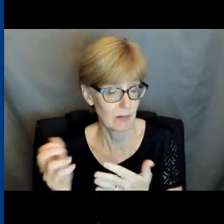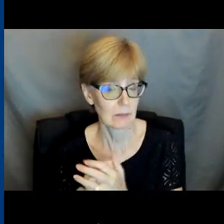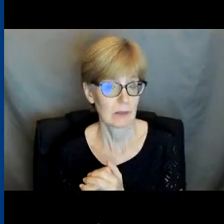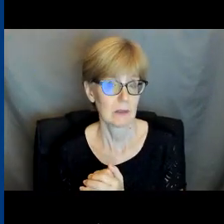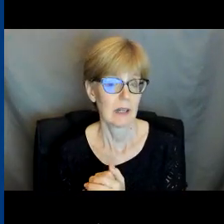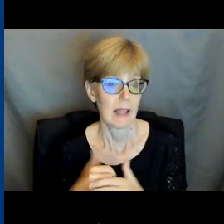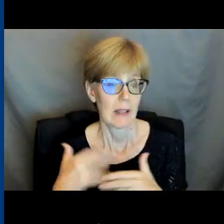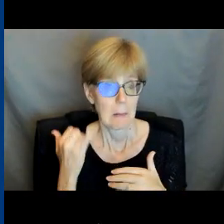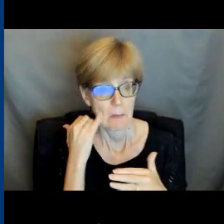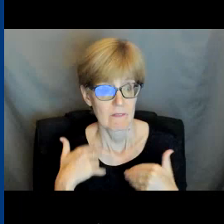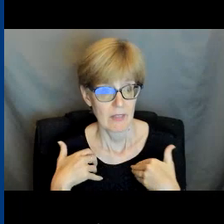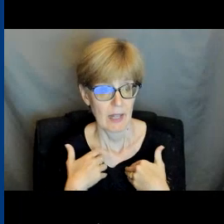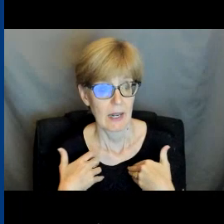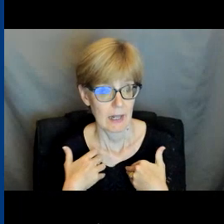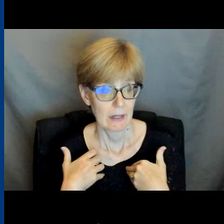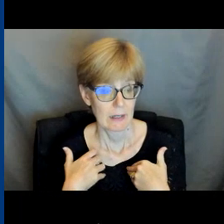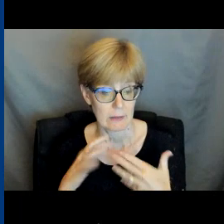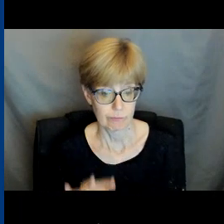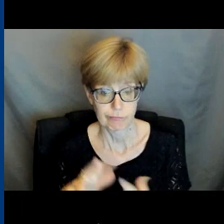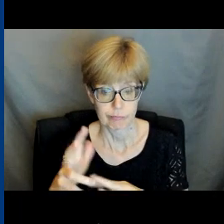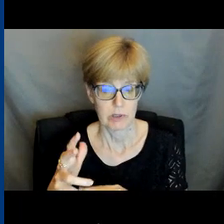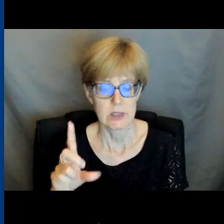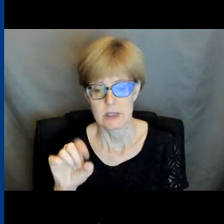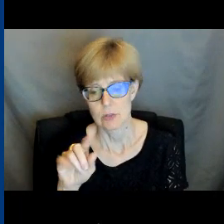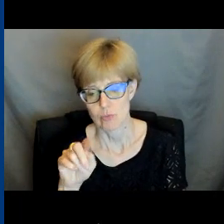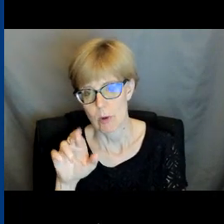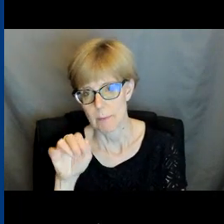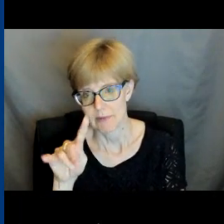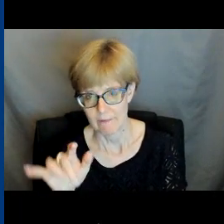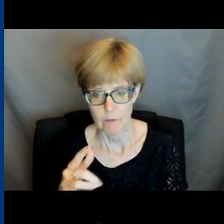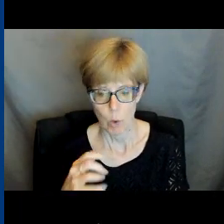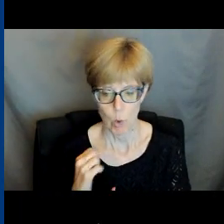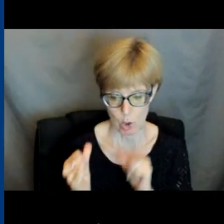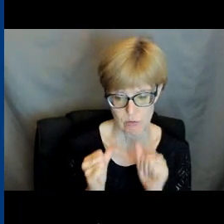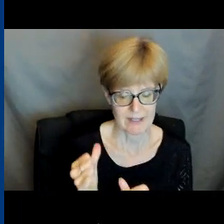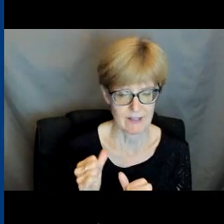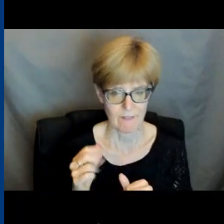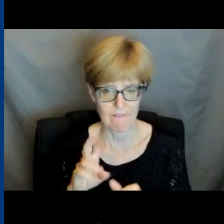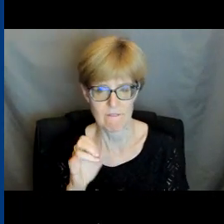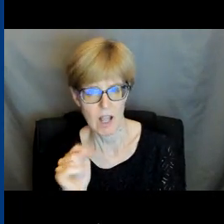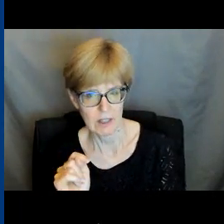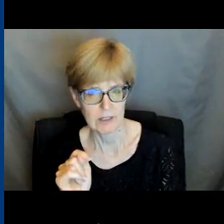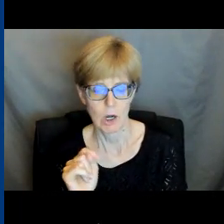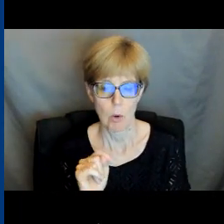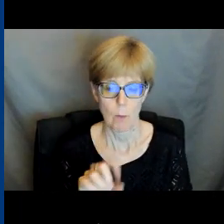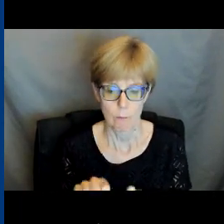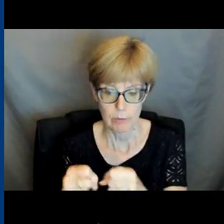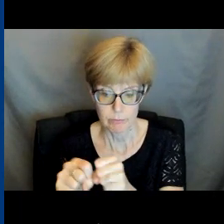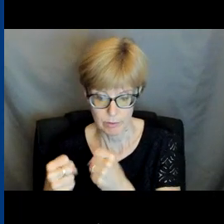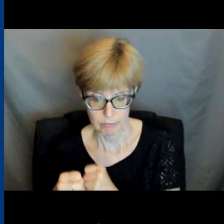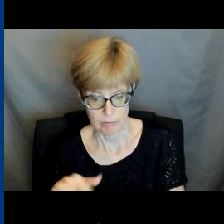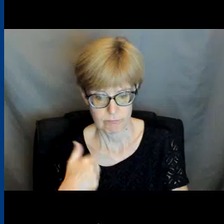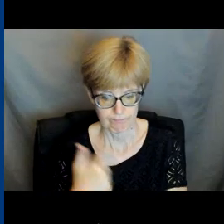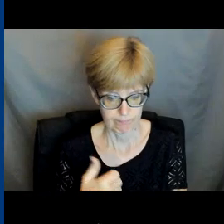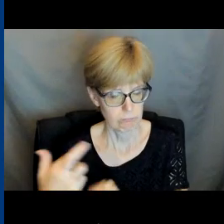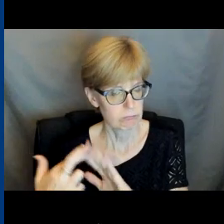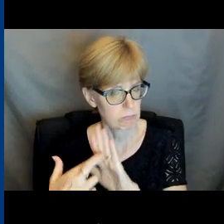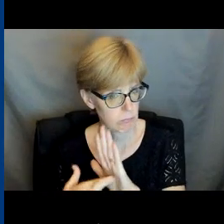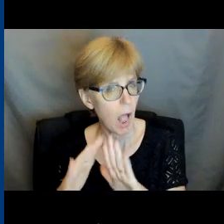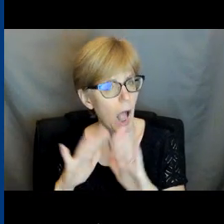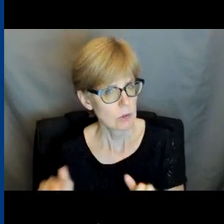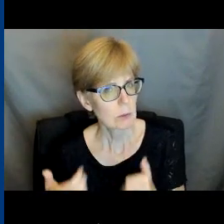being extremely disruptive, if they're being aggressive and violent, if they're violating established rules, a housing provider does have